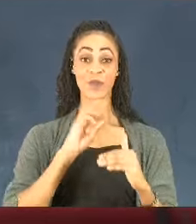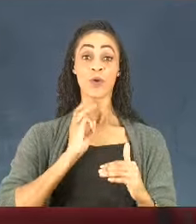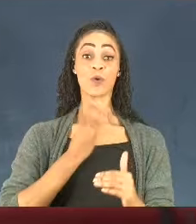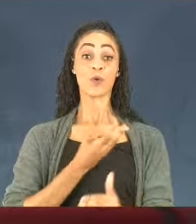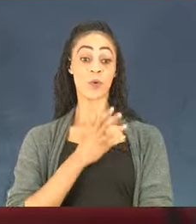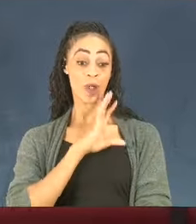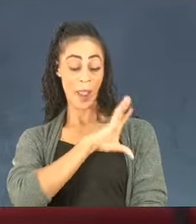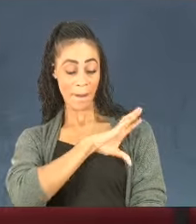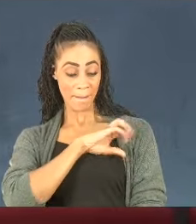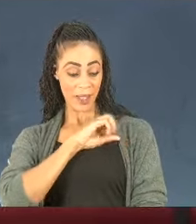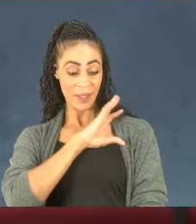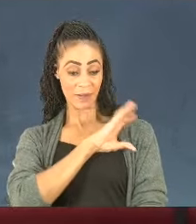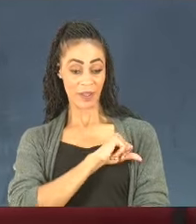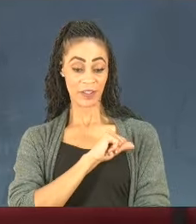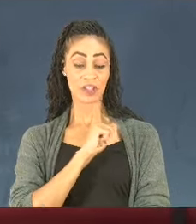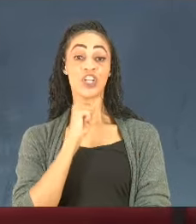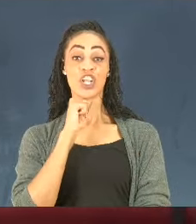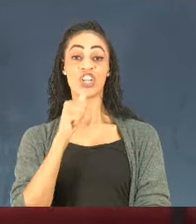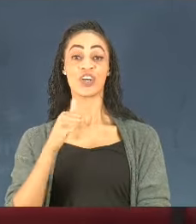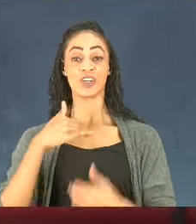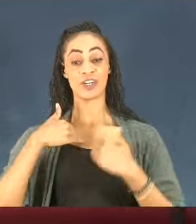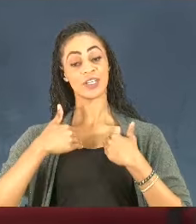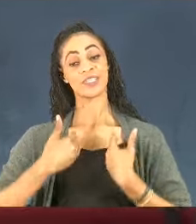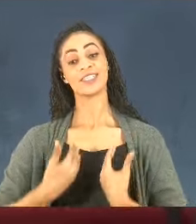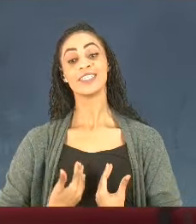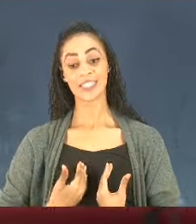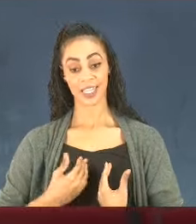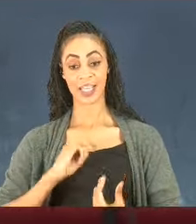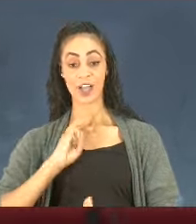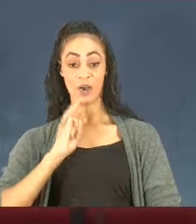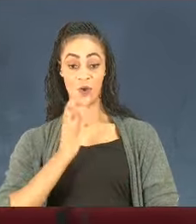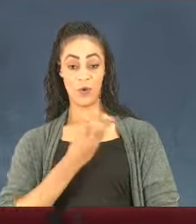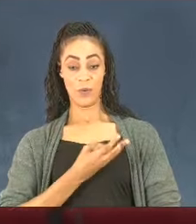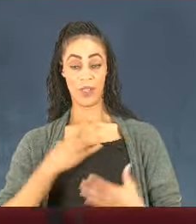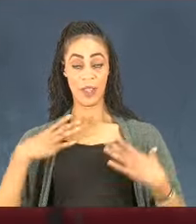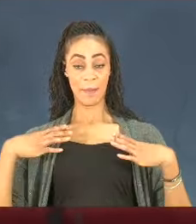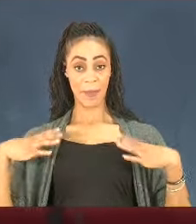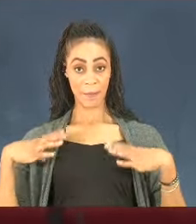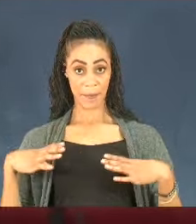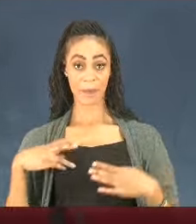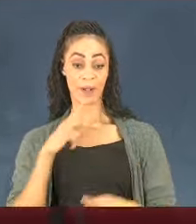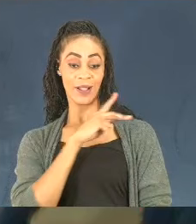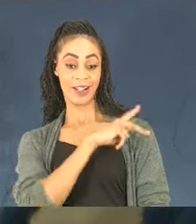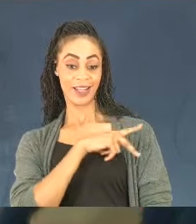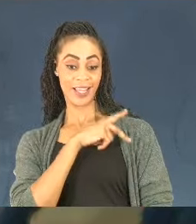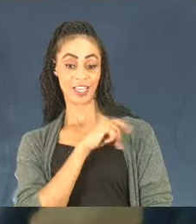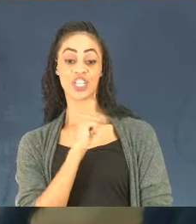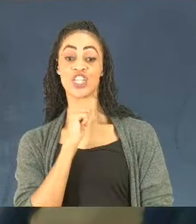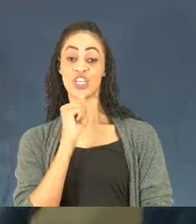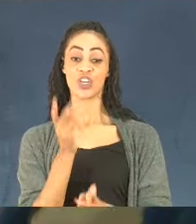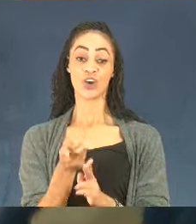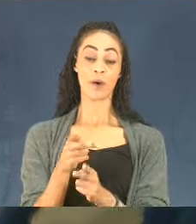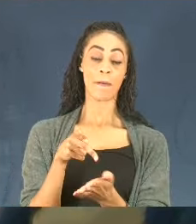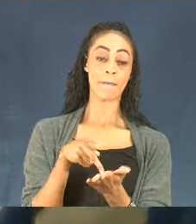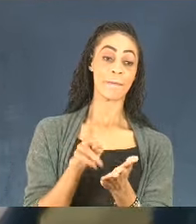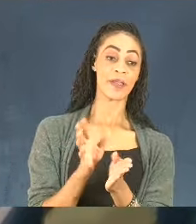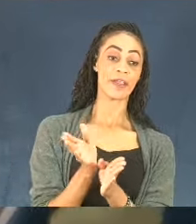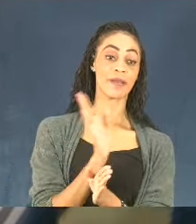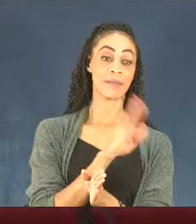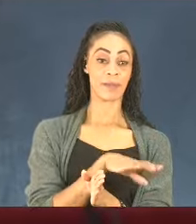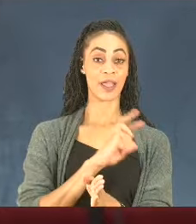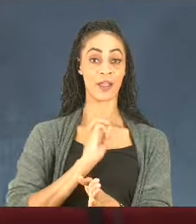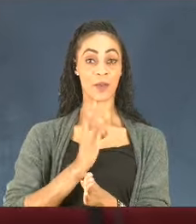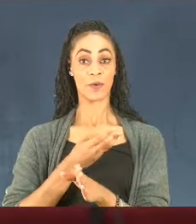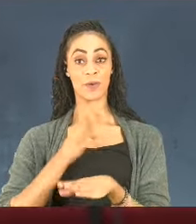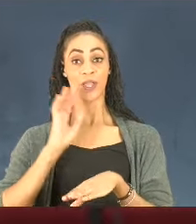perseverance instead of giving up. Amen. We are people of kindness instead of vengeance. Amen. We are people of goodness